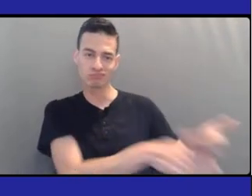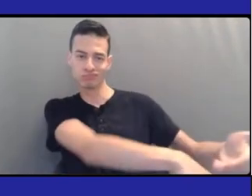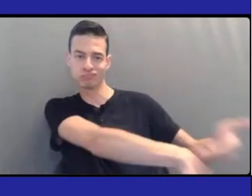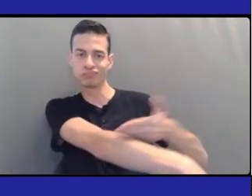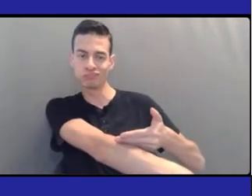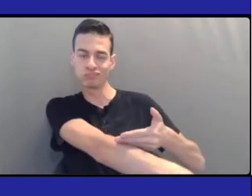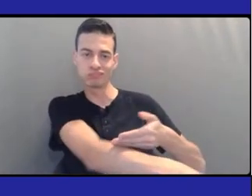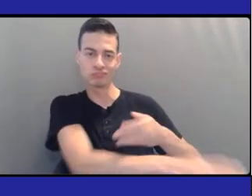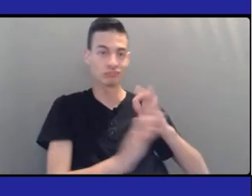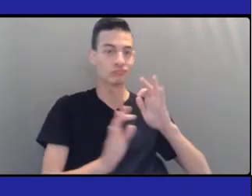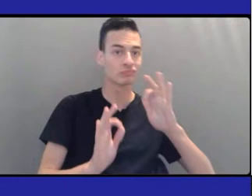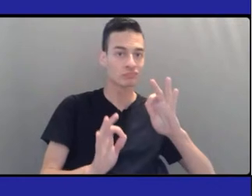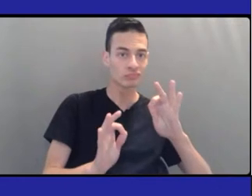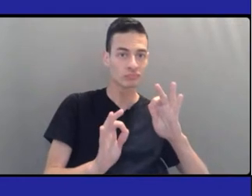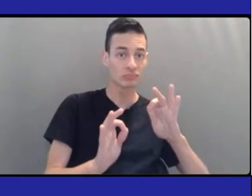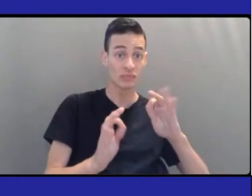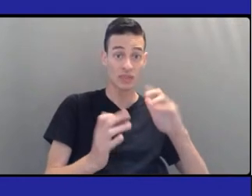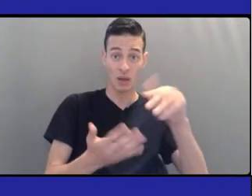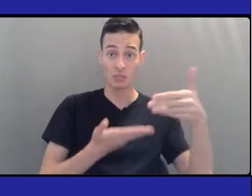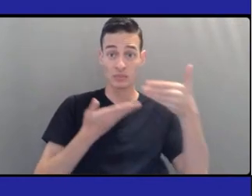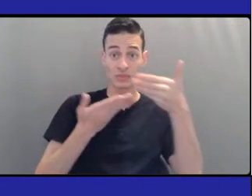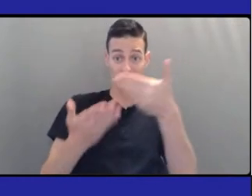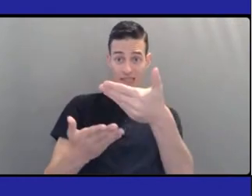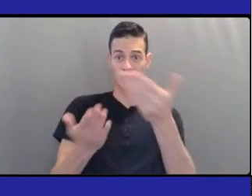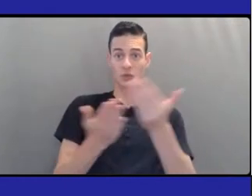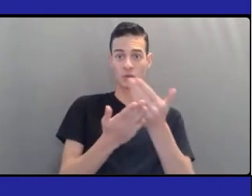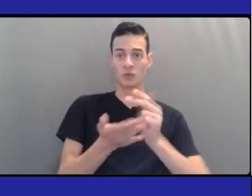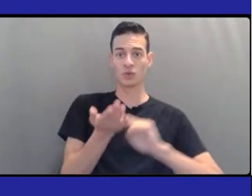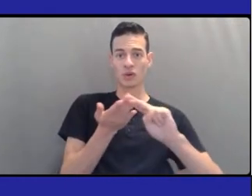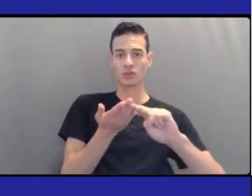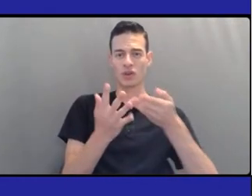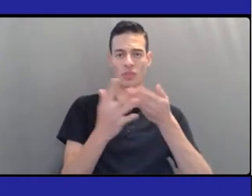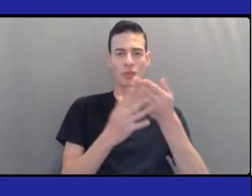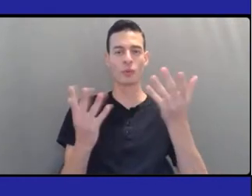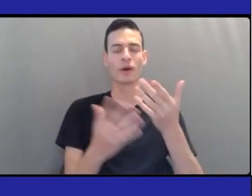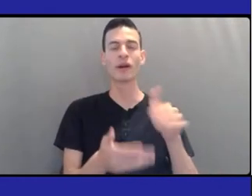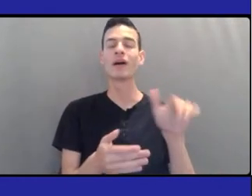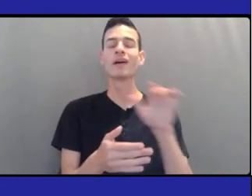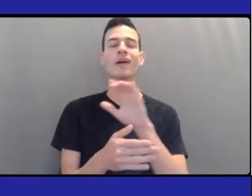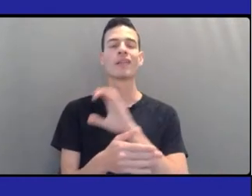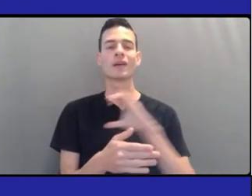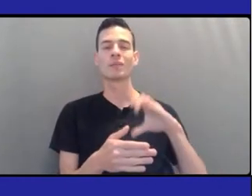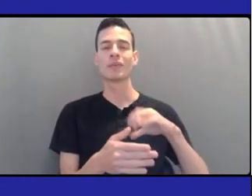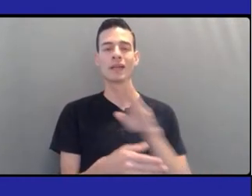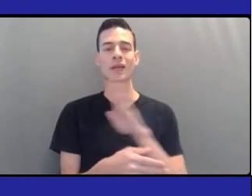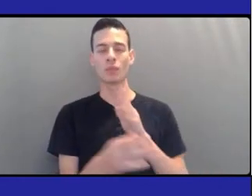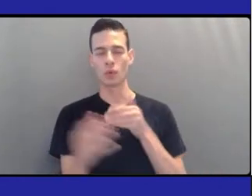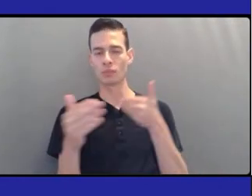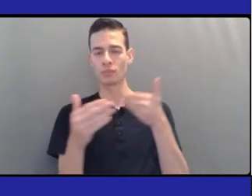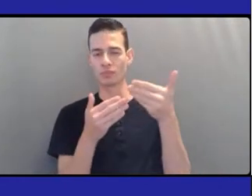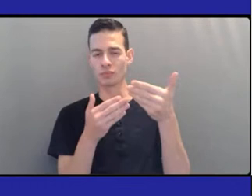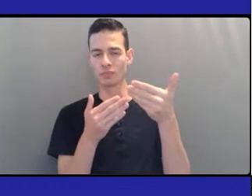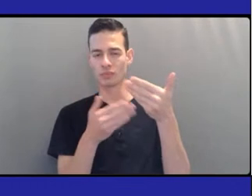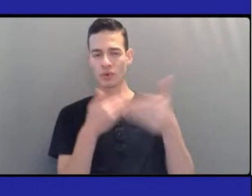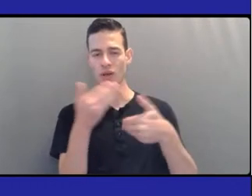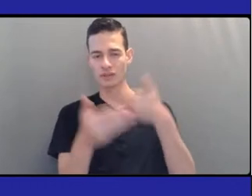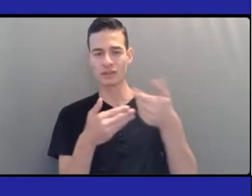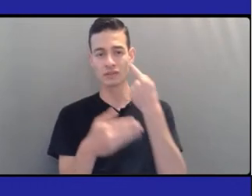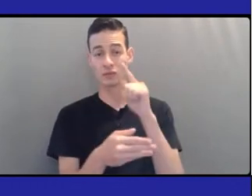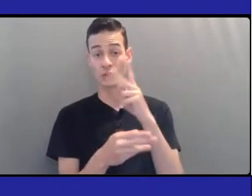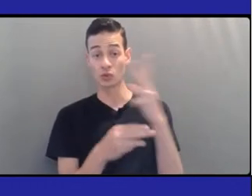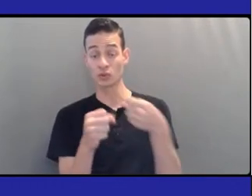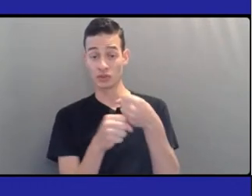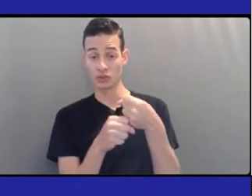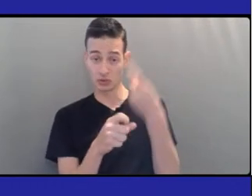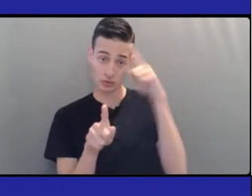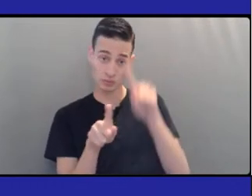and that was presented through the committee and board process and for a 2-year agreement with a 1-year